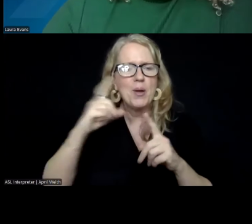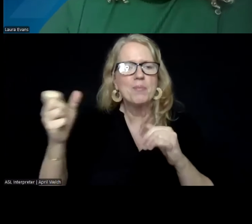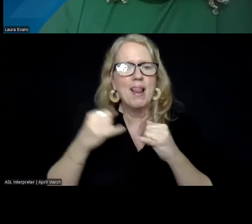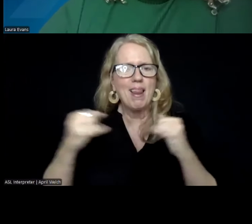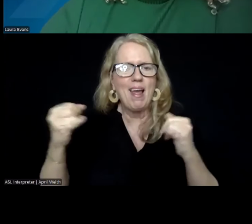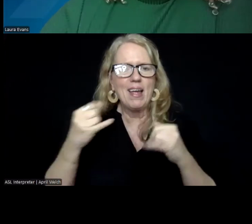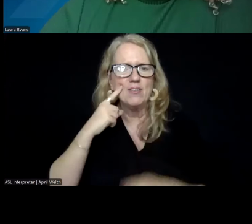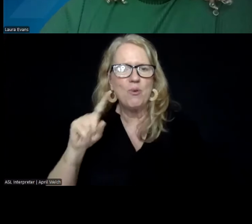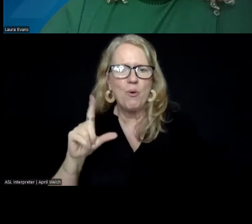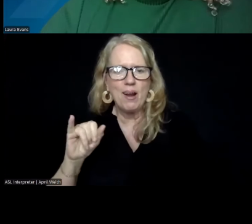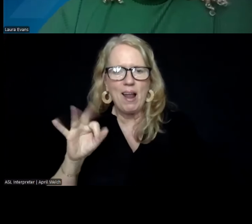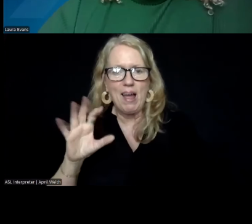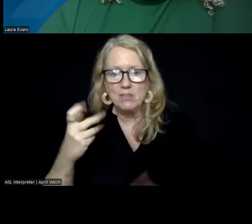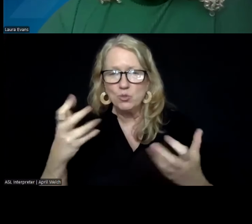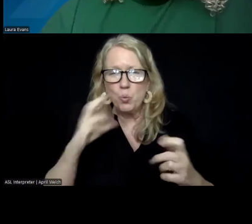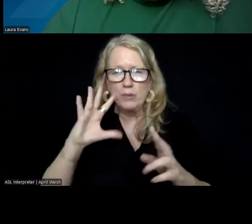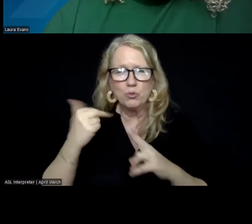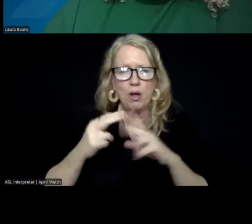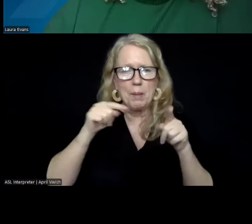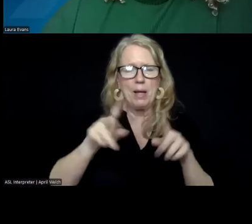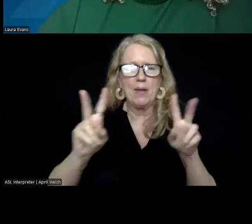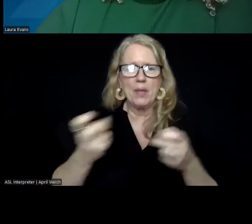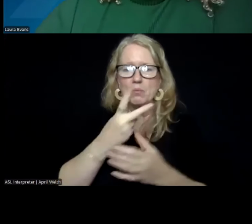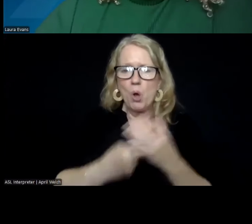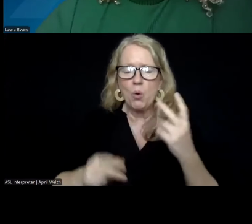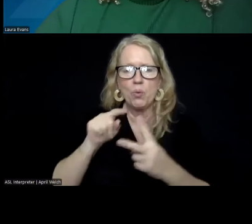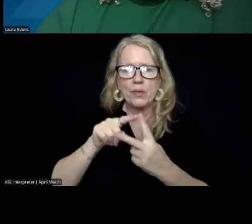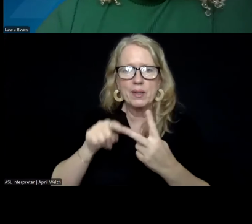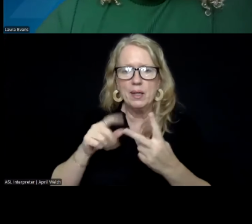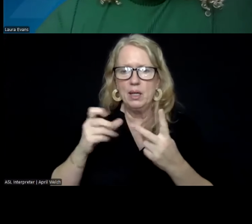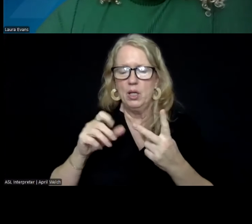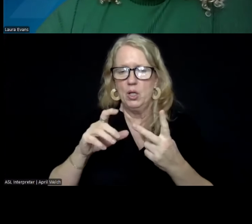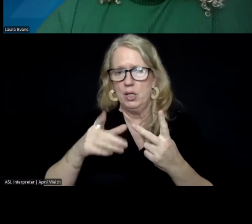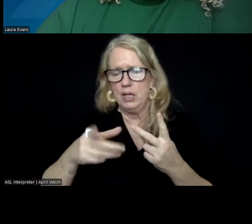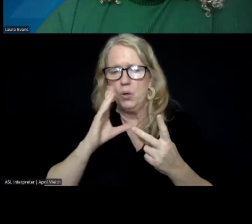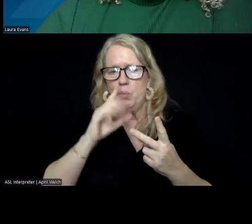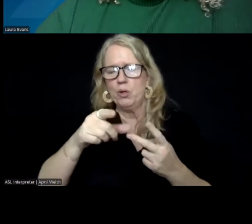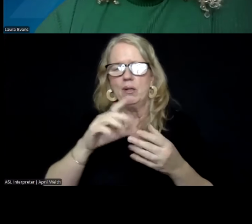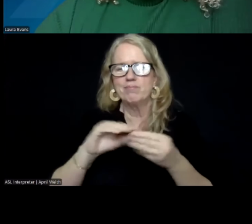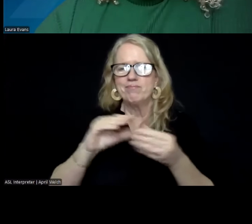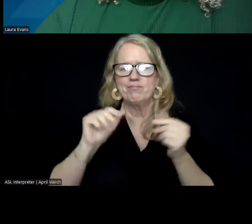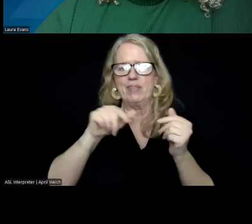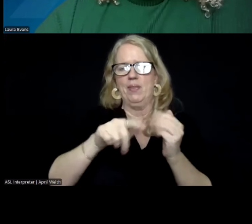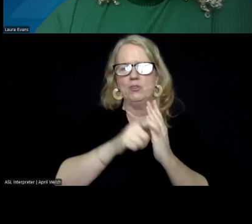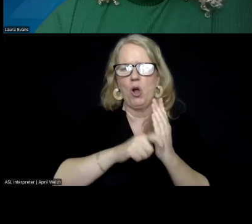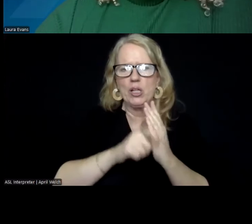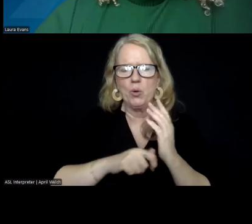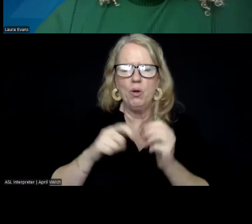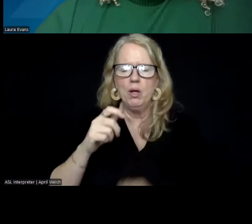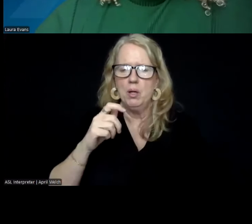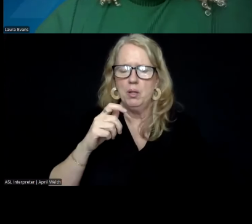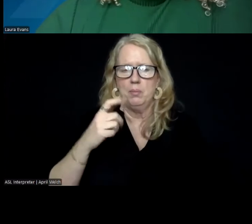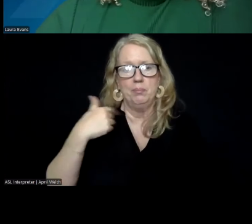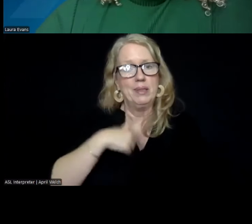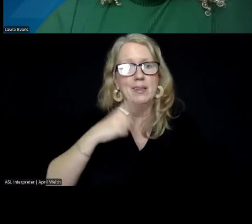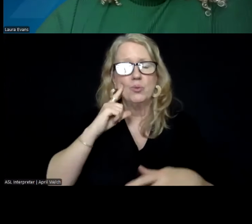Life here who want to speak to this. Both Shy was featured in this article because it is something that we do take